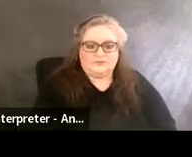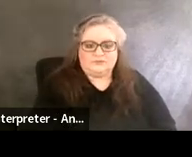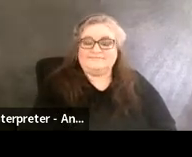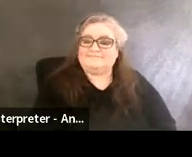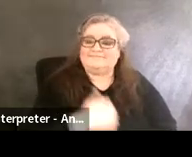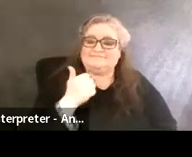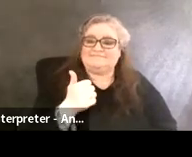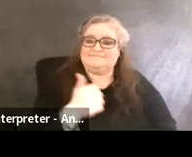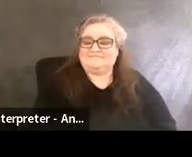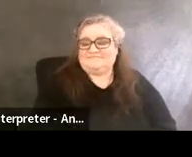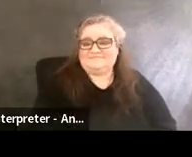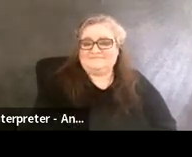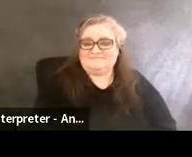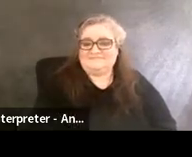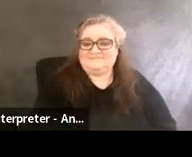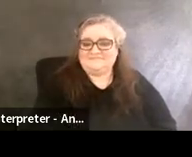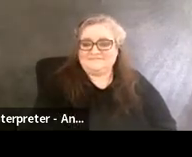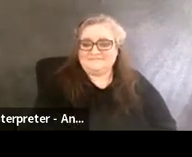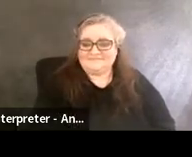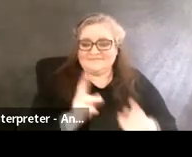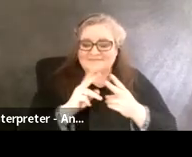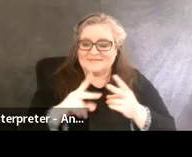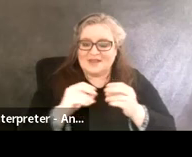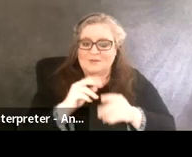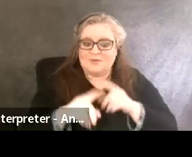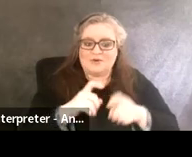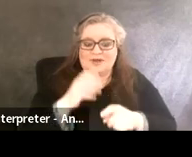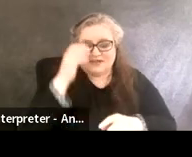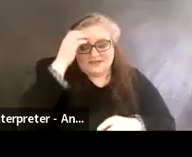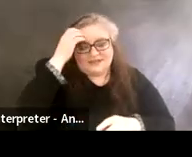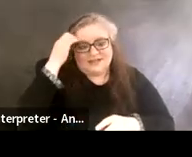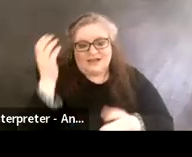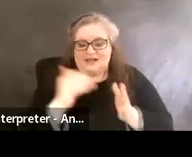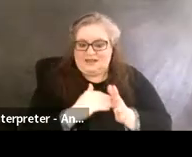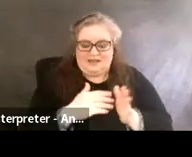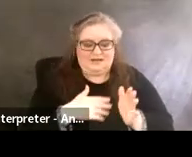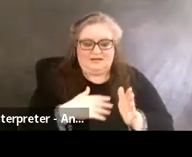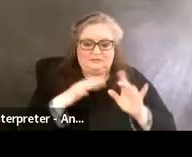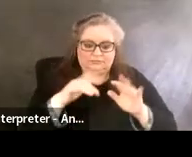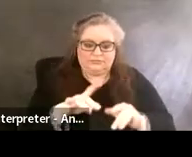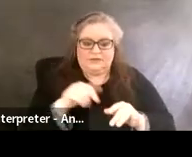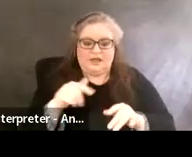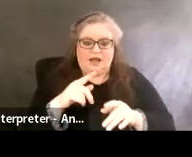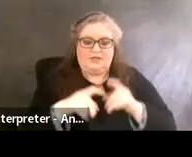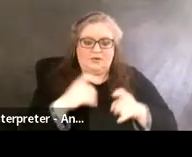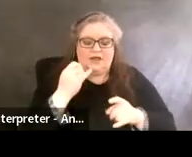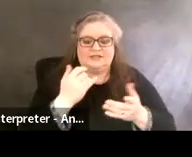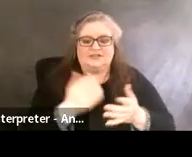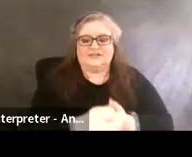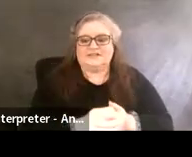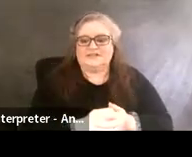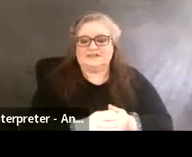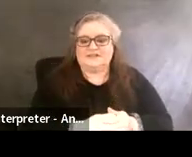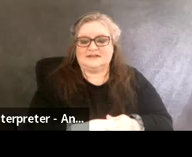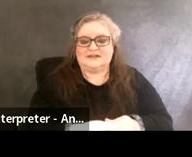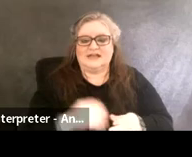Great. Okay, just a couple more questions here. And again, please feel free to, if other questions are coming up as we're answering them,